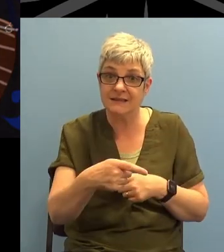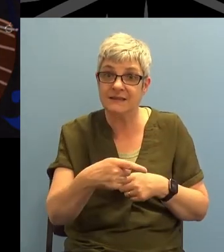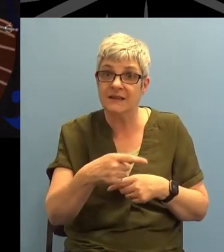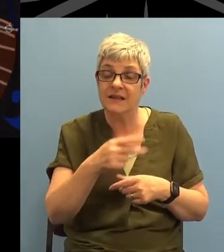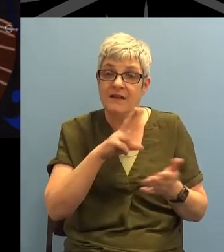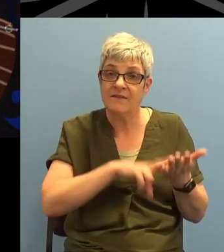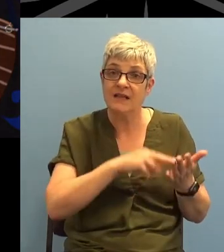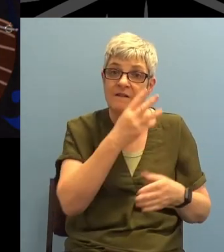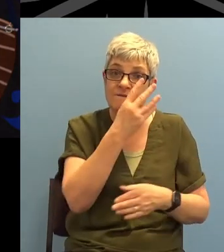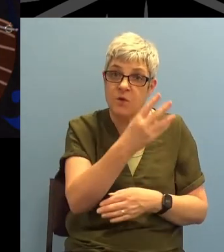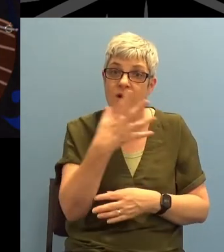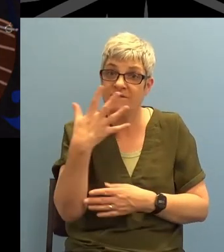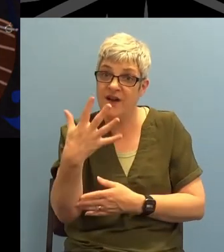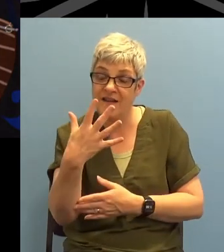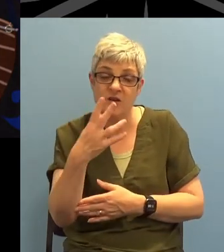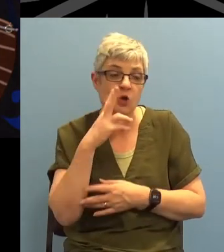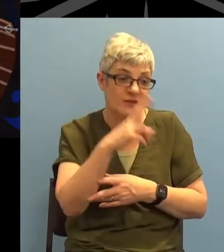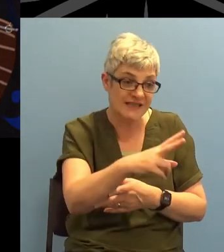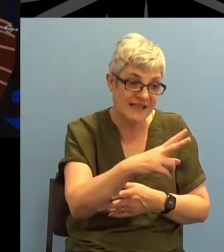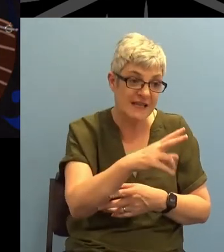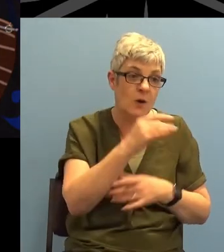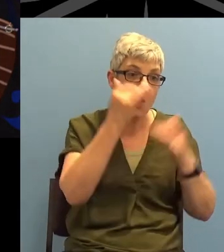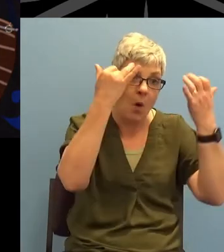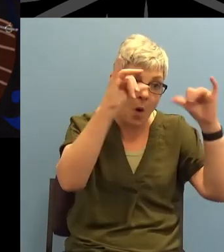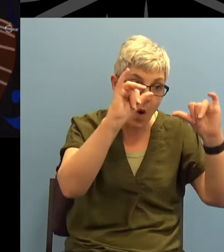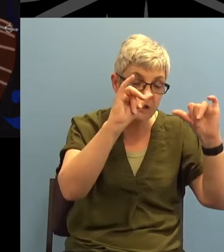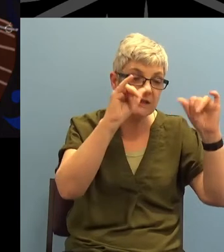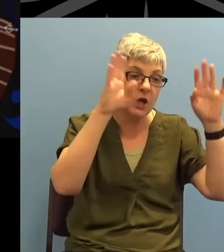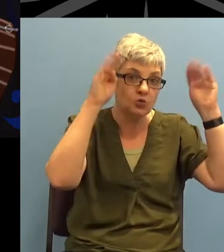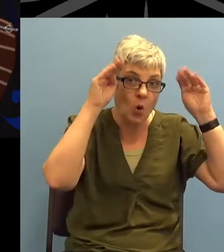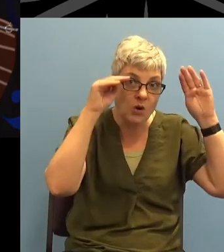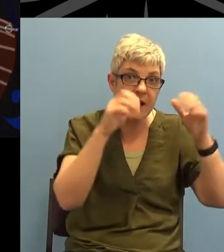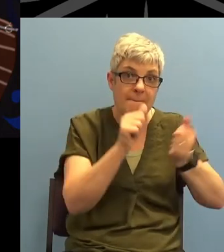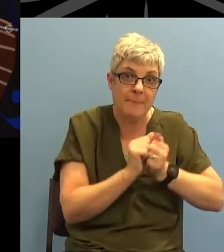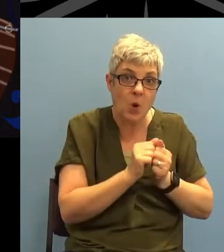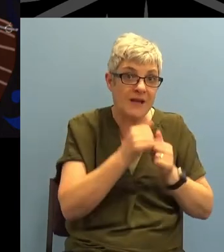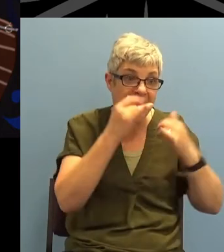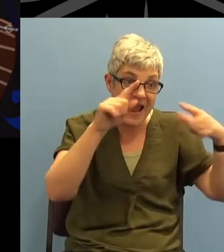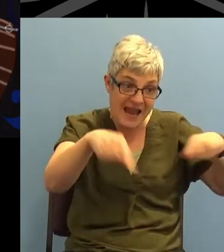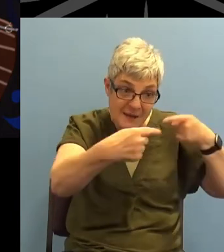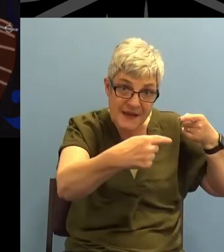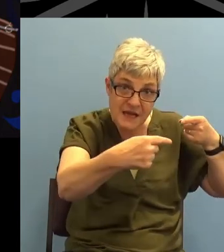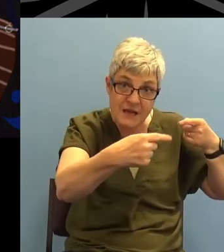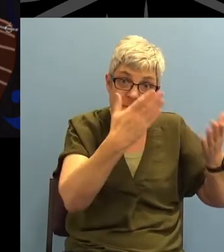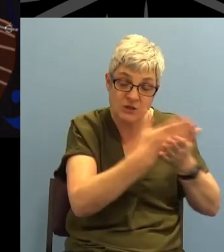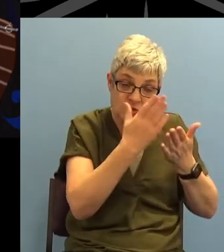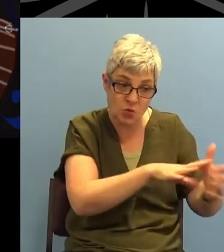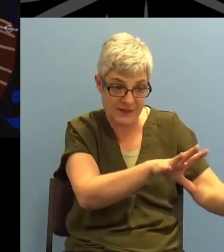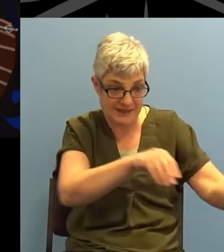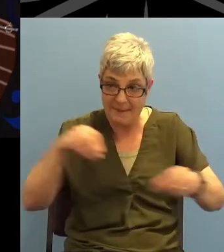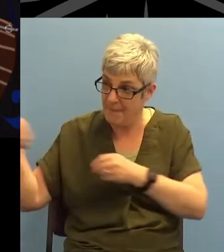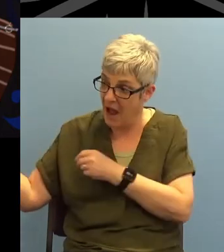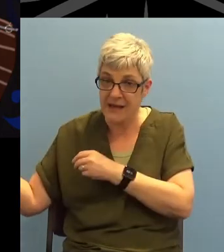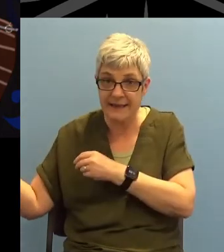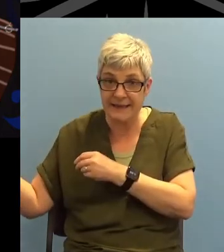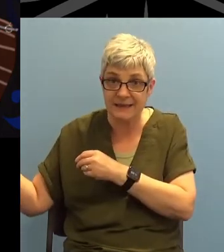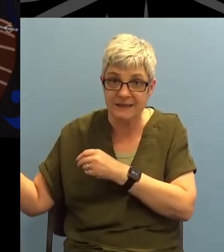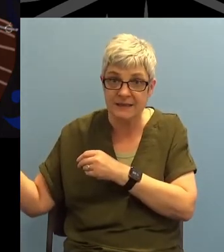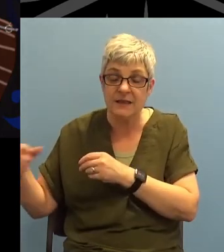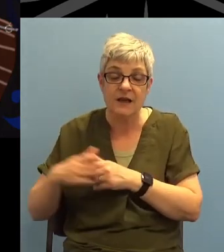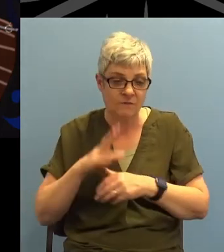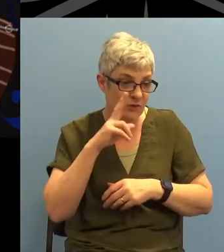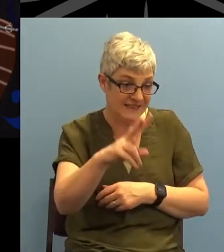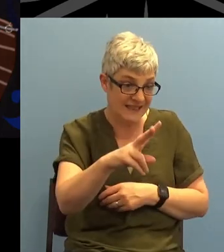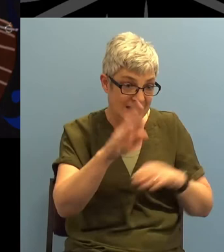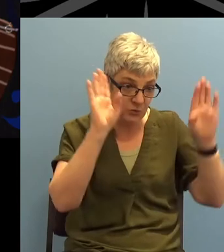Verses 4 and 5. If you come across your enemy's ox or donkey wandering off, be sure to take it back to him. If you